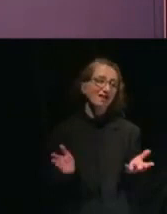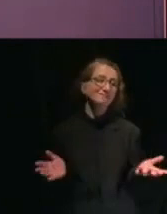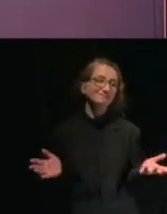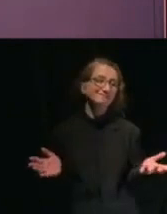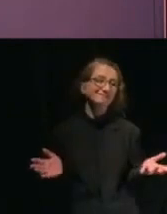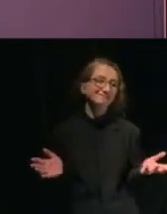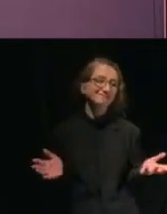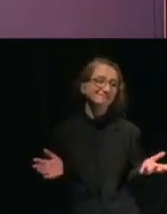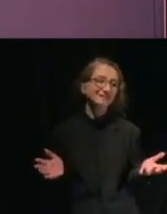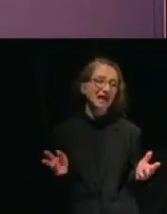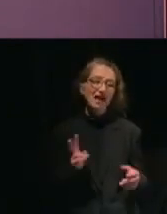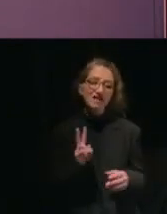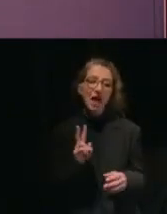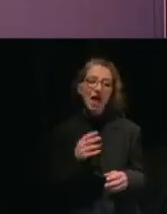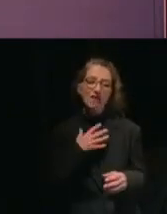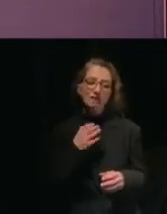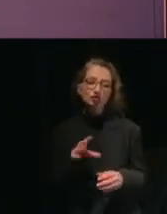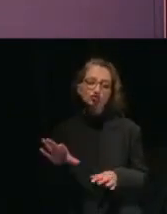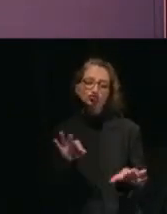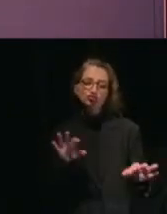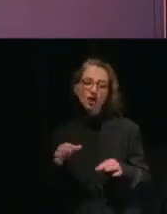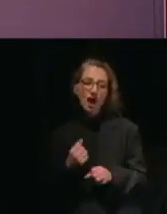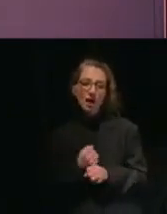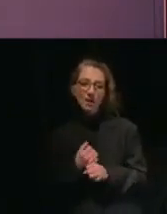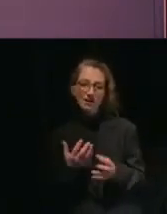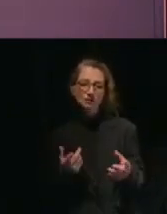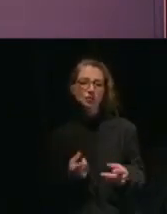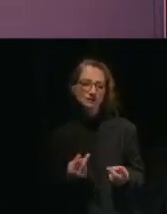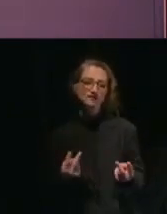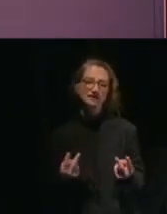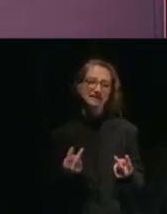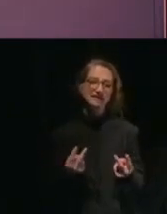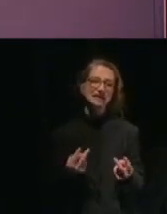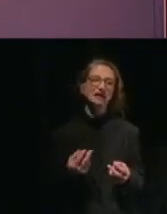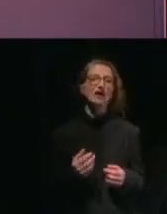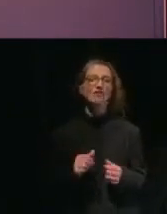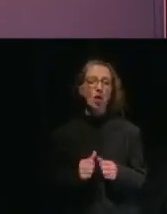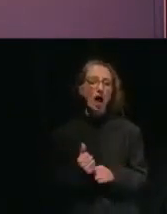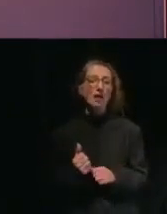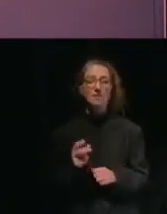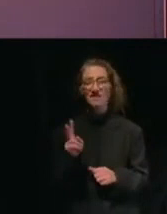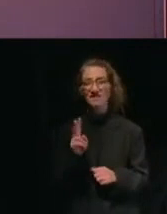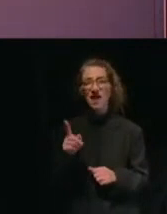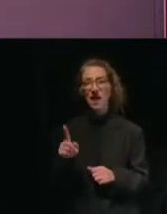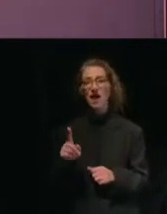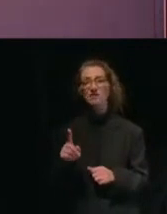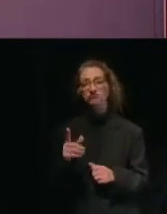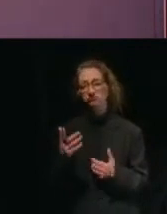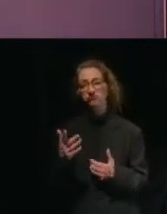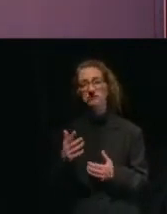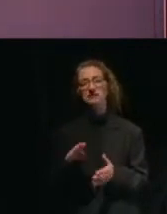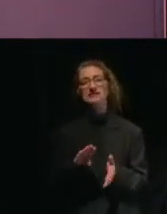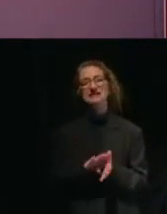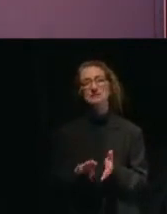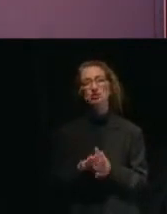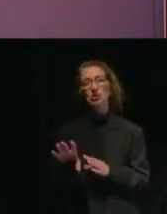that one can decide freely about what the content of artistic work is and to choose the team freely.